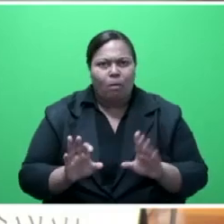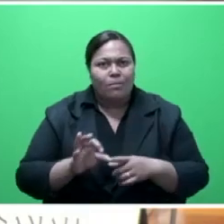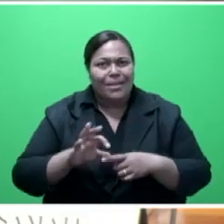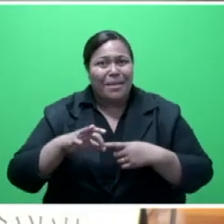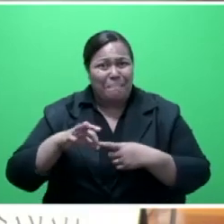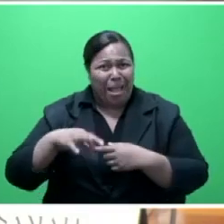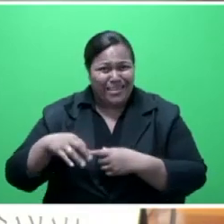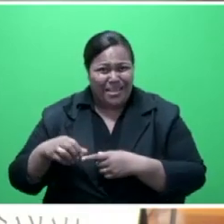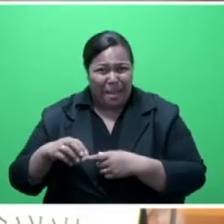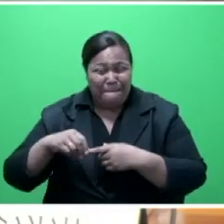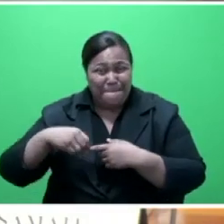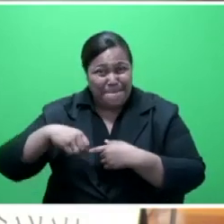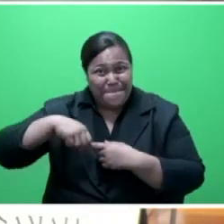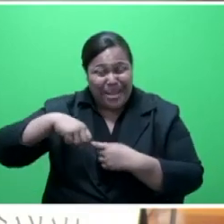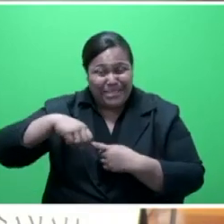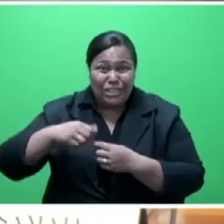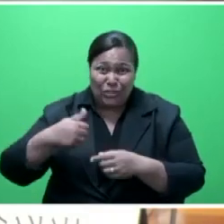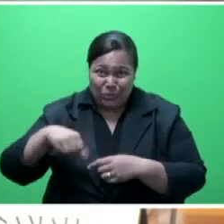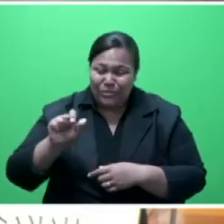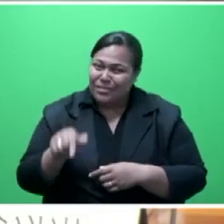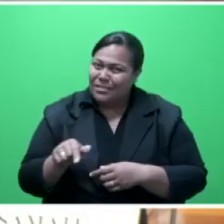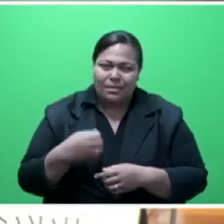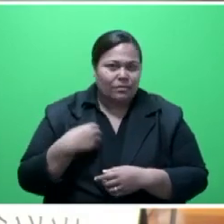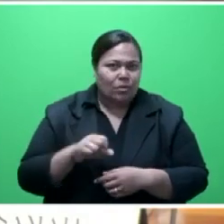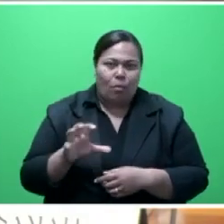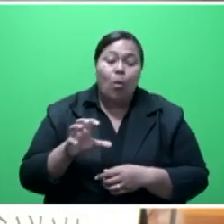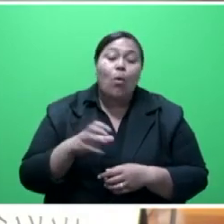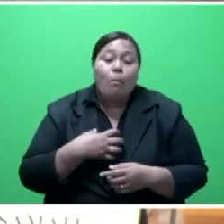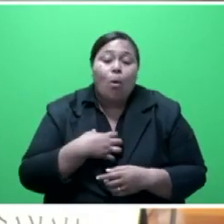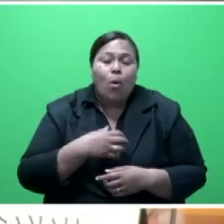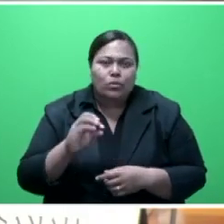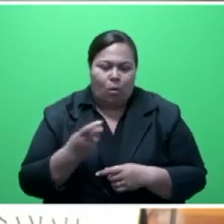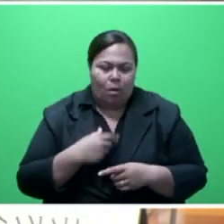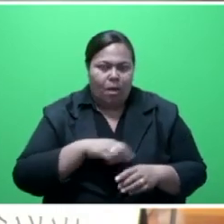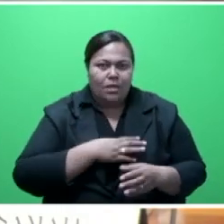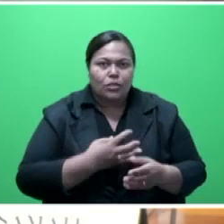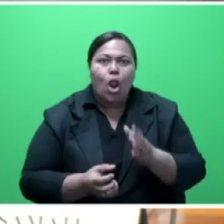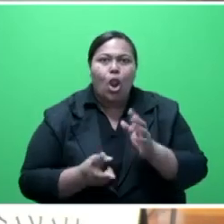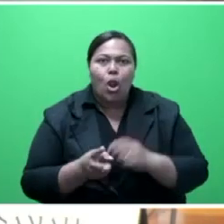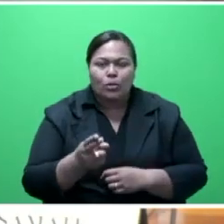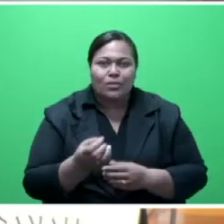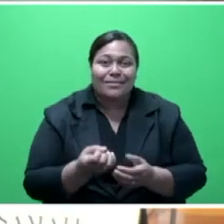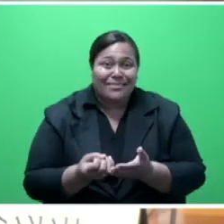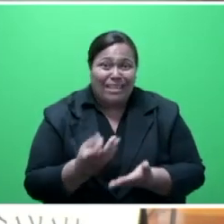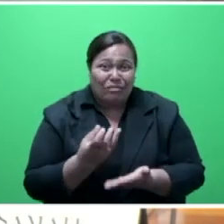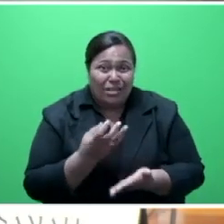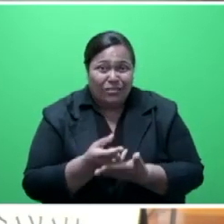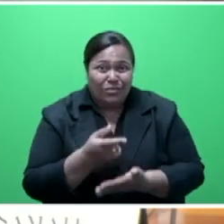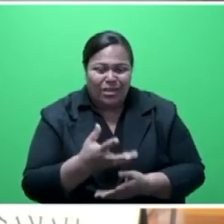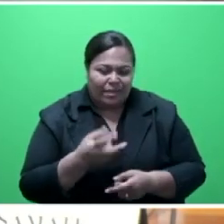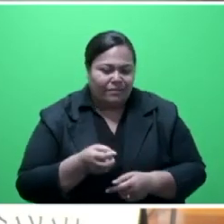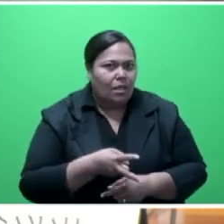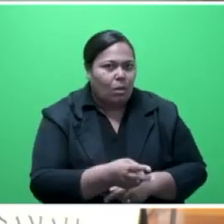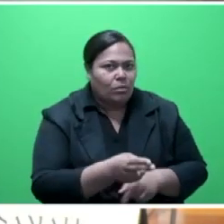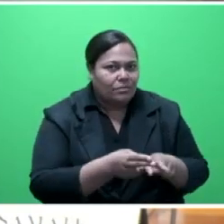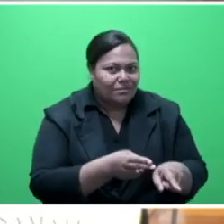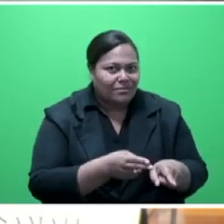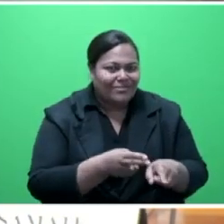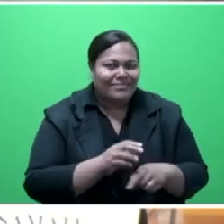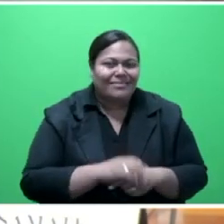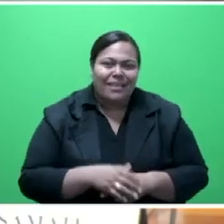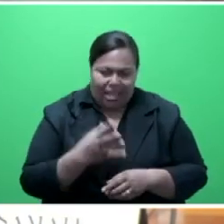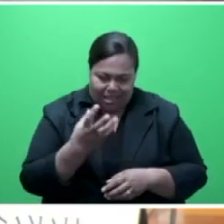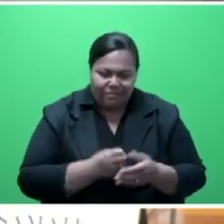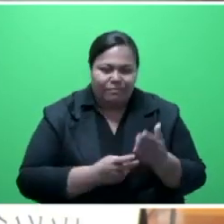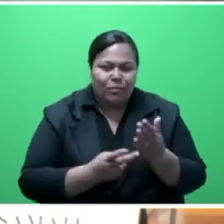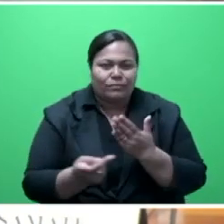ban. And we are launching the Blue Town model in Savu-Savu, a new pioneering blueprint for coastal towns across the country and around the world to